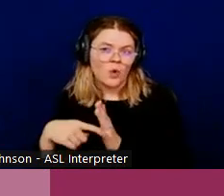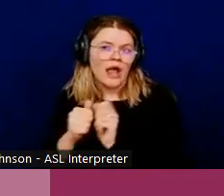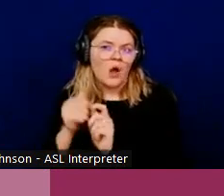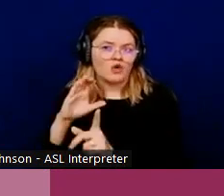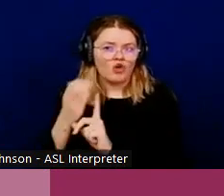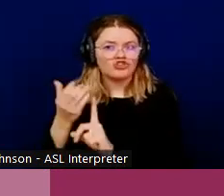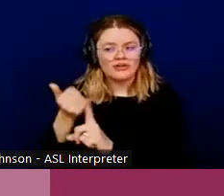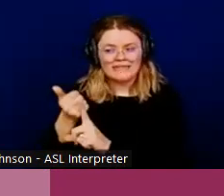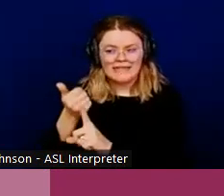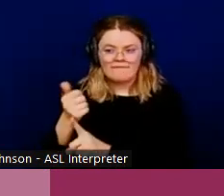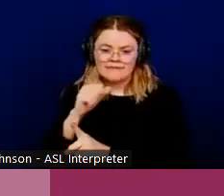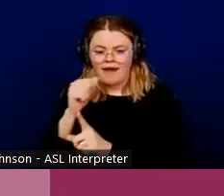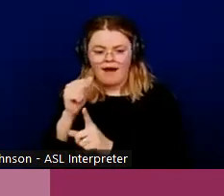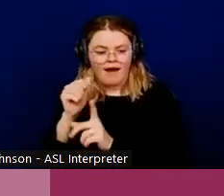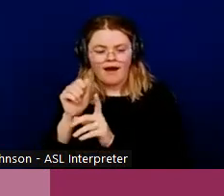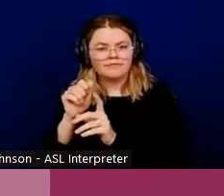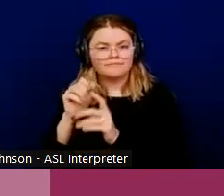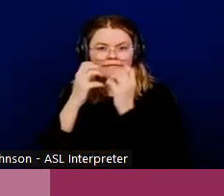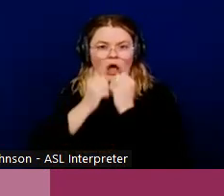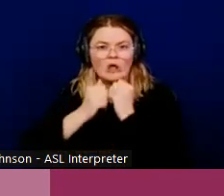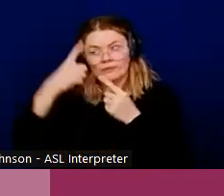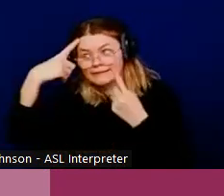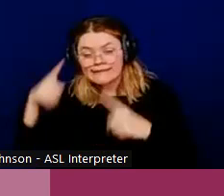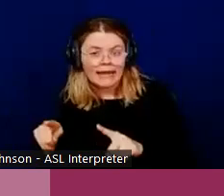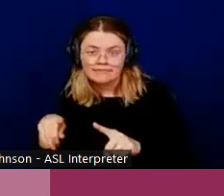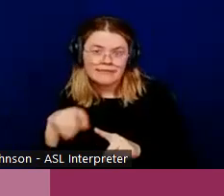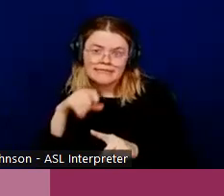consent, respect, and agency.